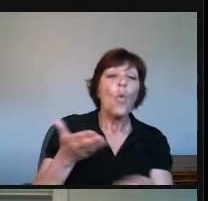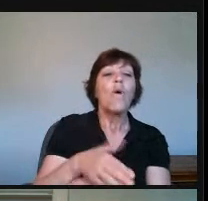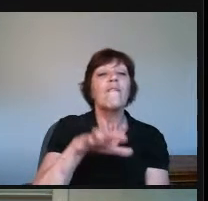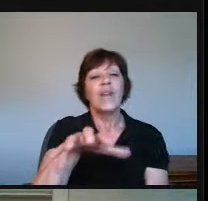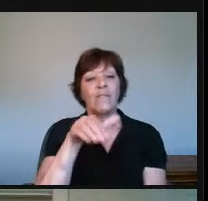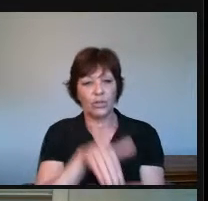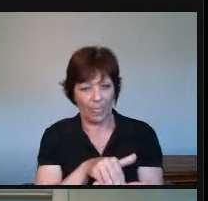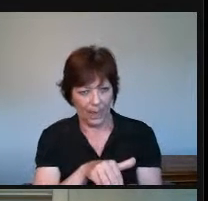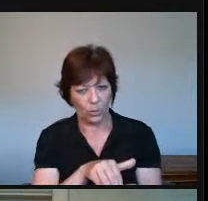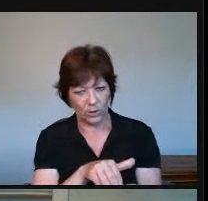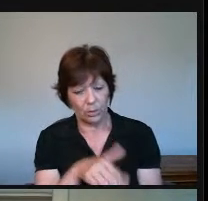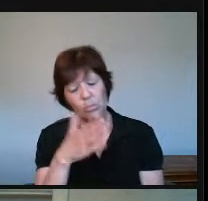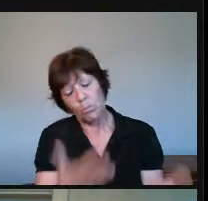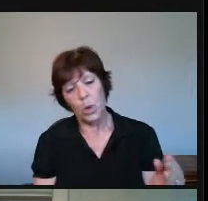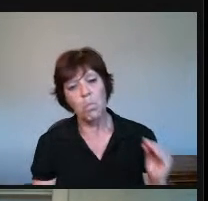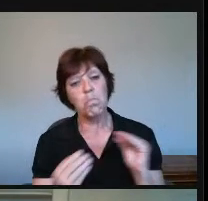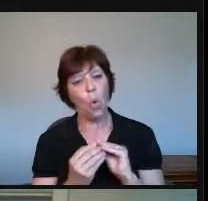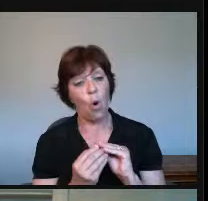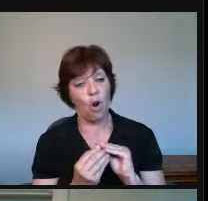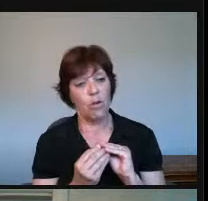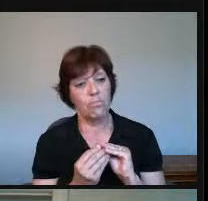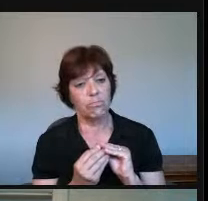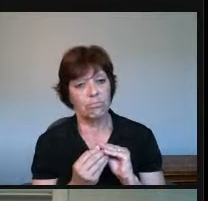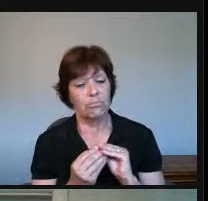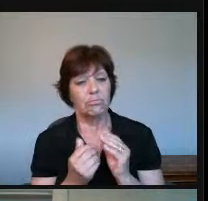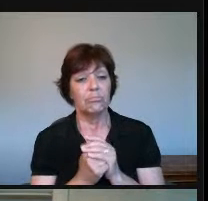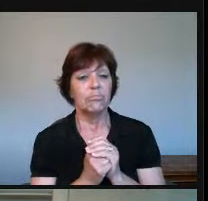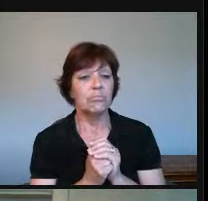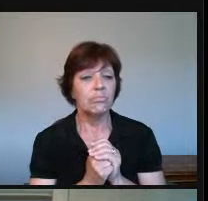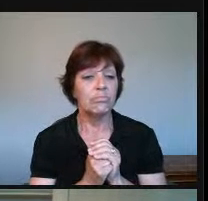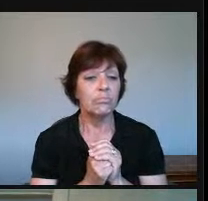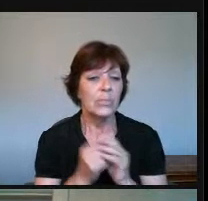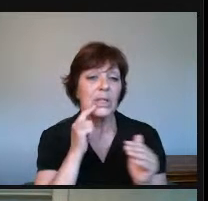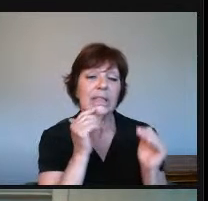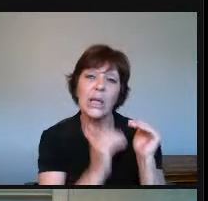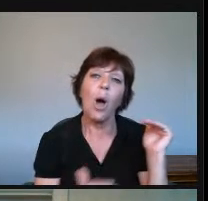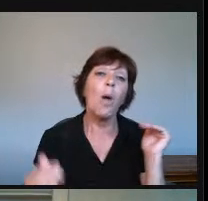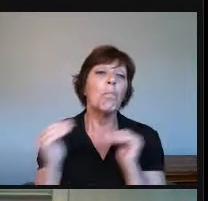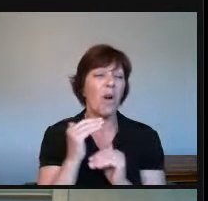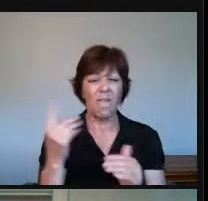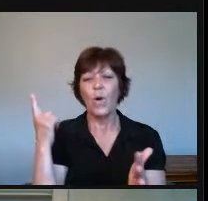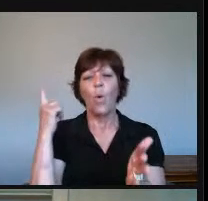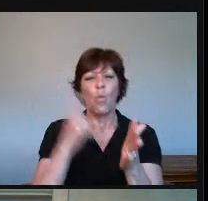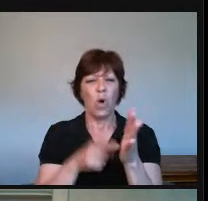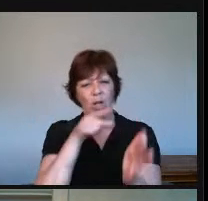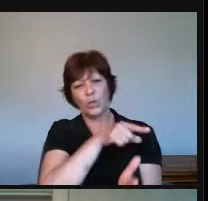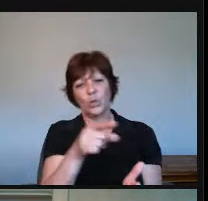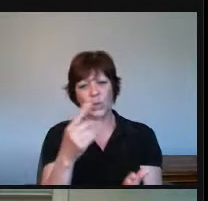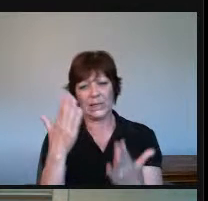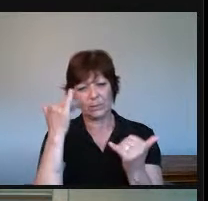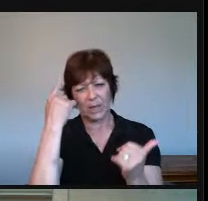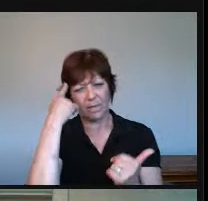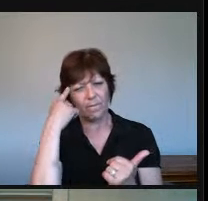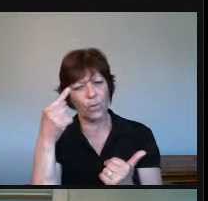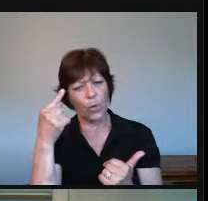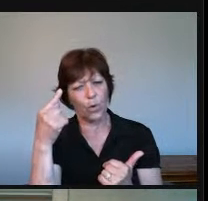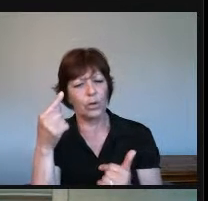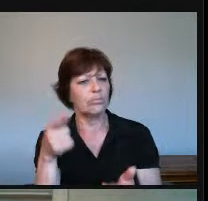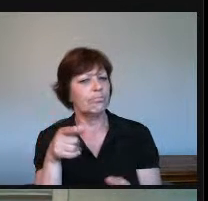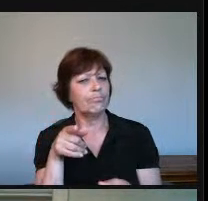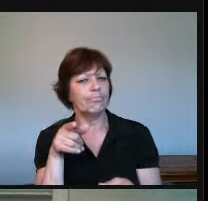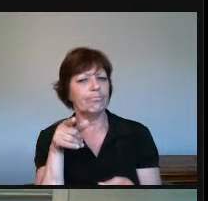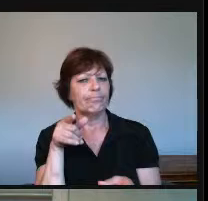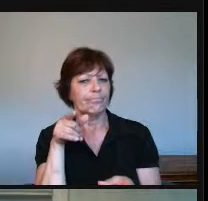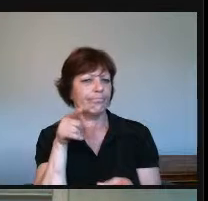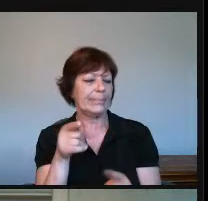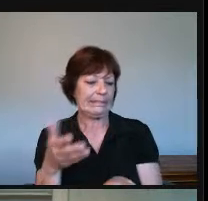150,000 above that of excess mortality that is above what we would expect for lots of diseases or conditions